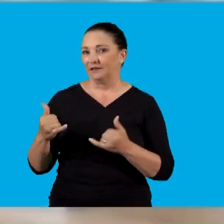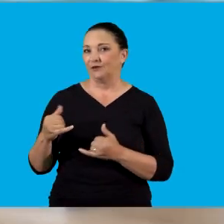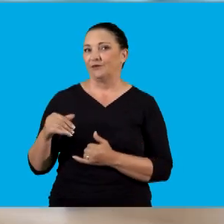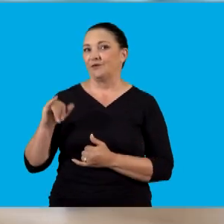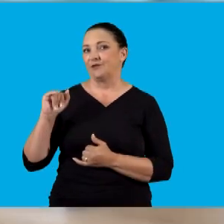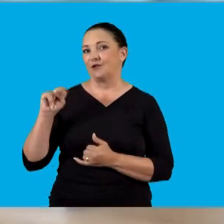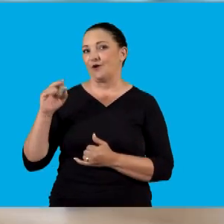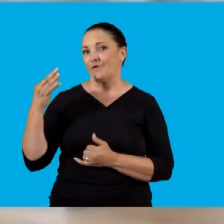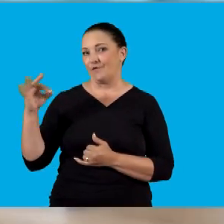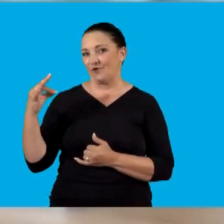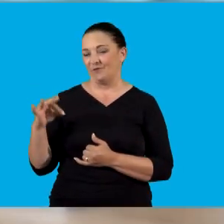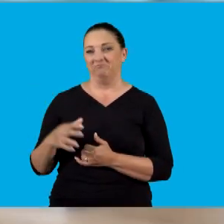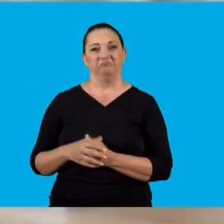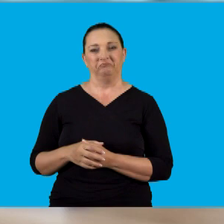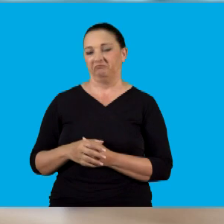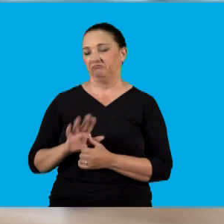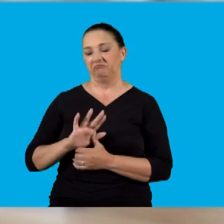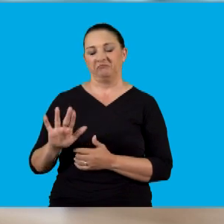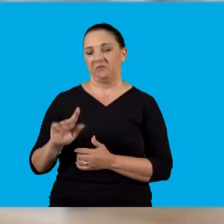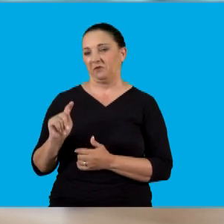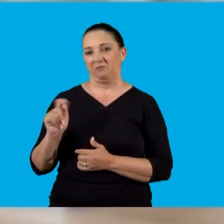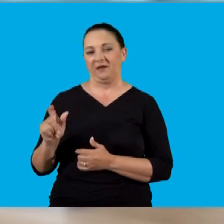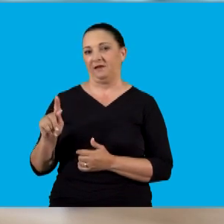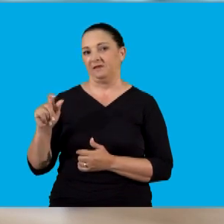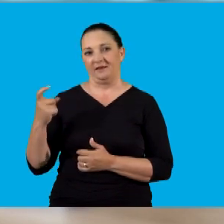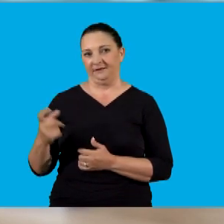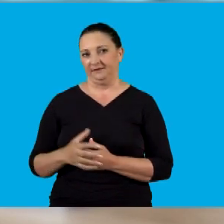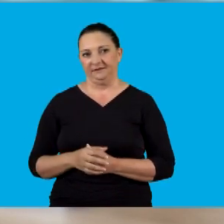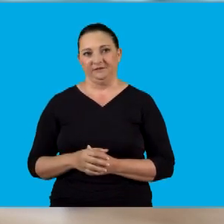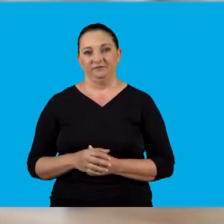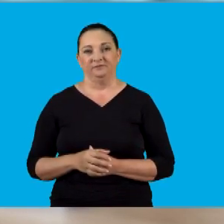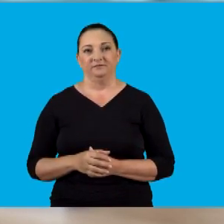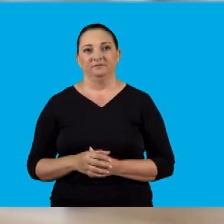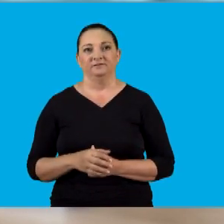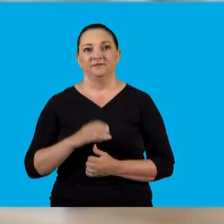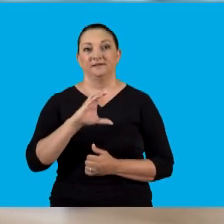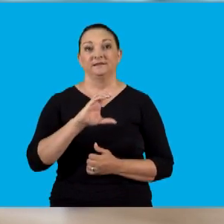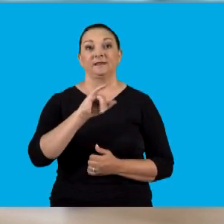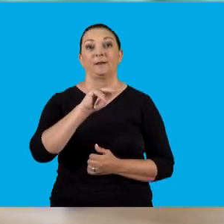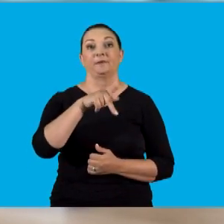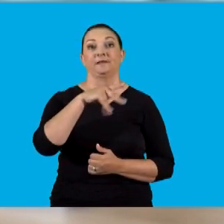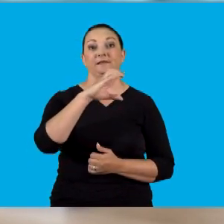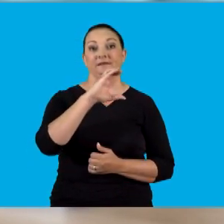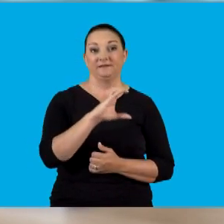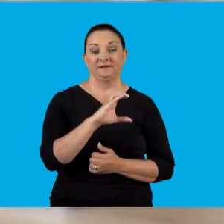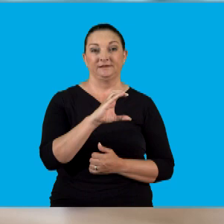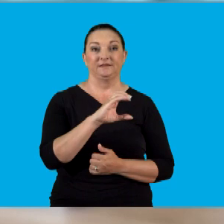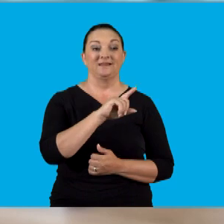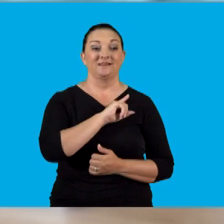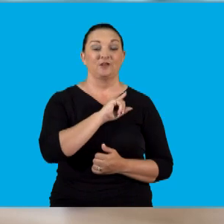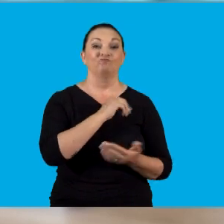registered with the CIPC, registered with SARS, on whatever profits that they make, they need to ensure that they